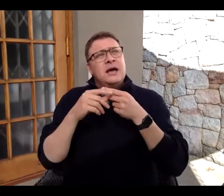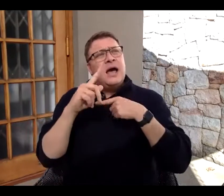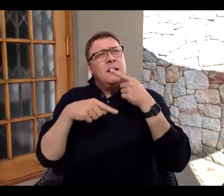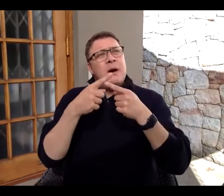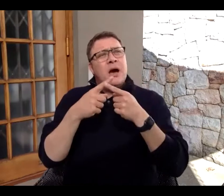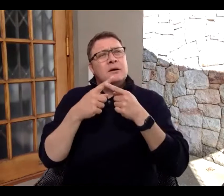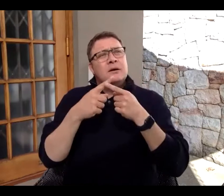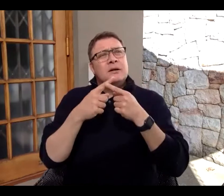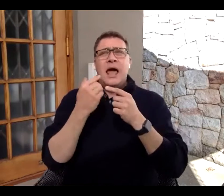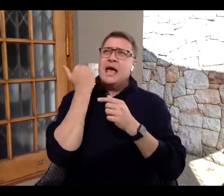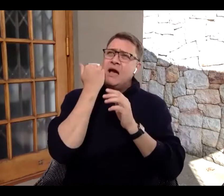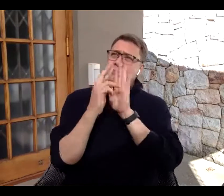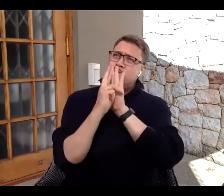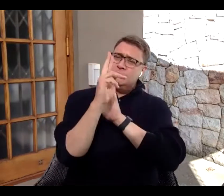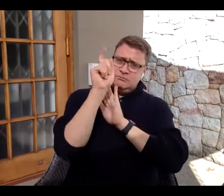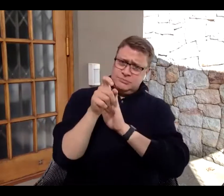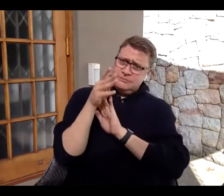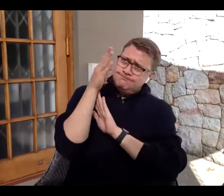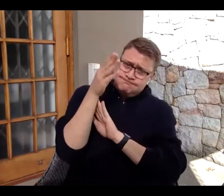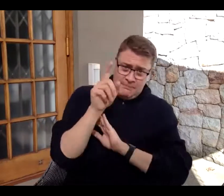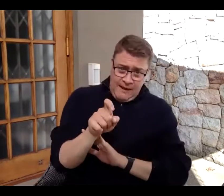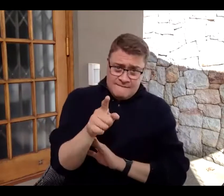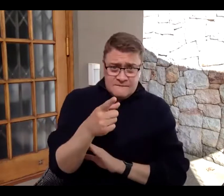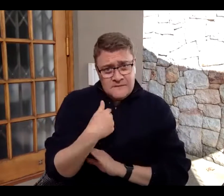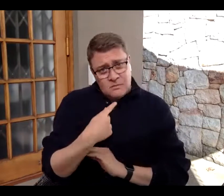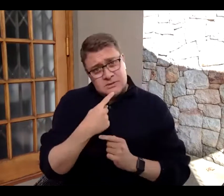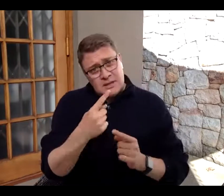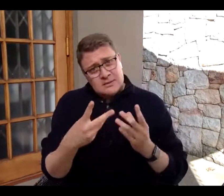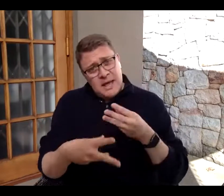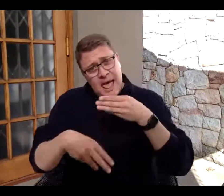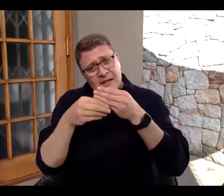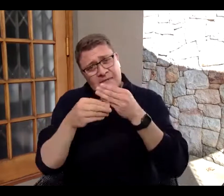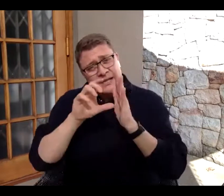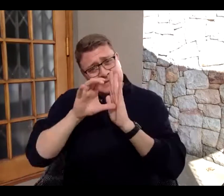government representation in a form of a disabled individual?